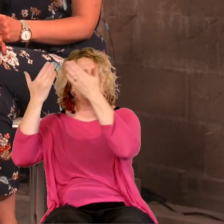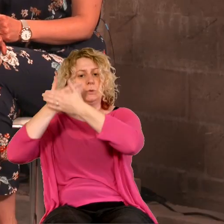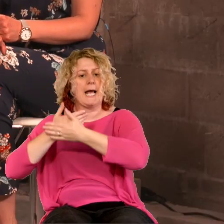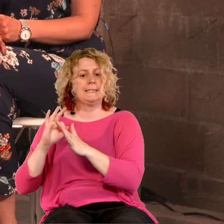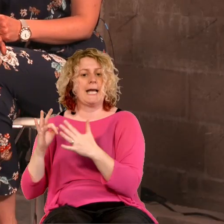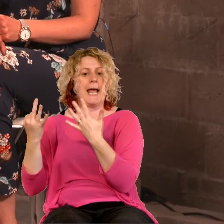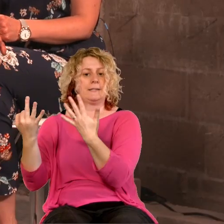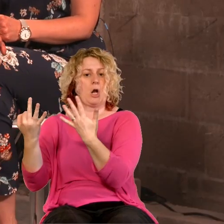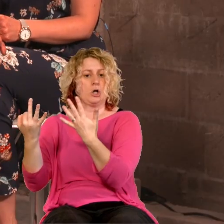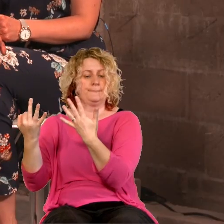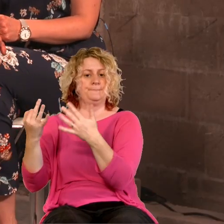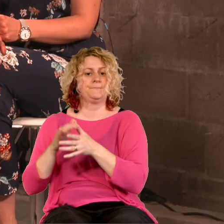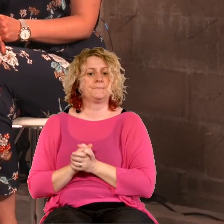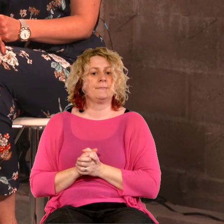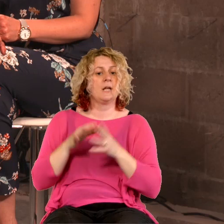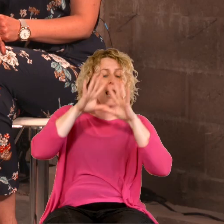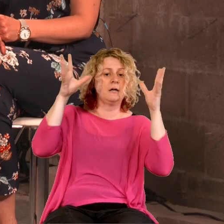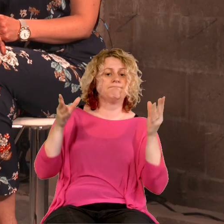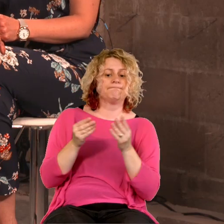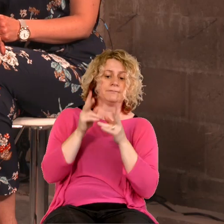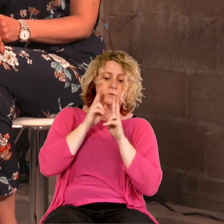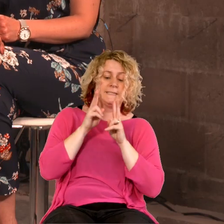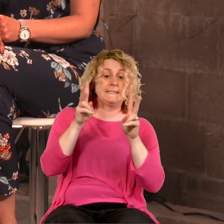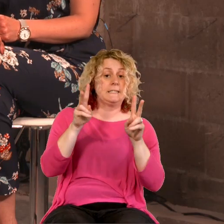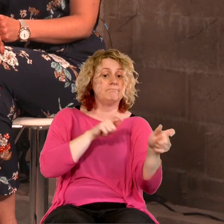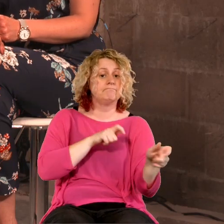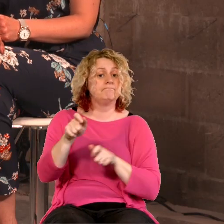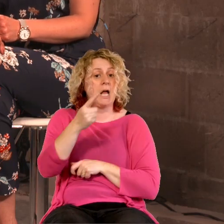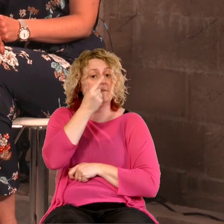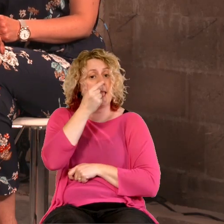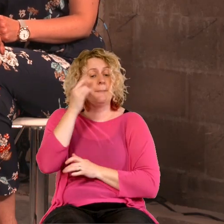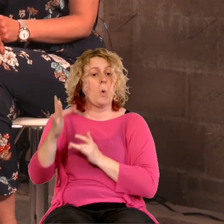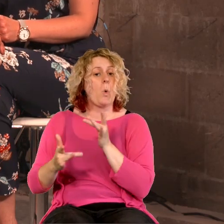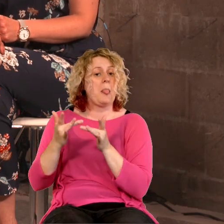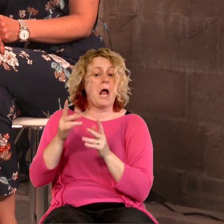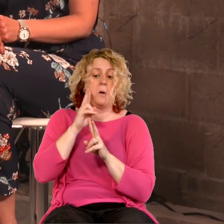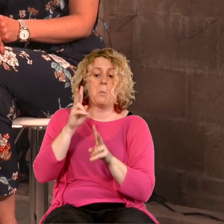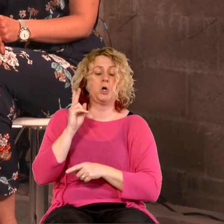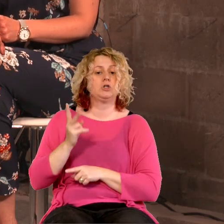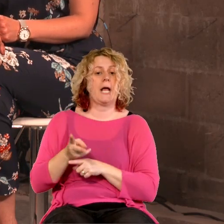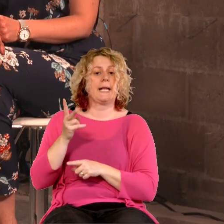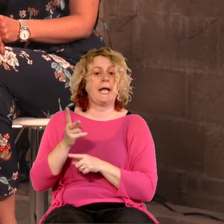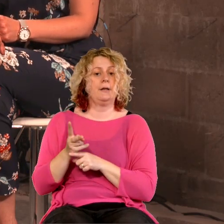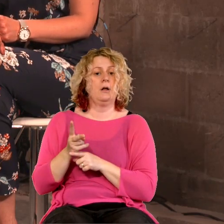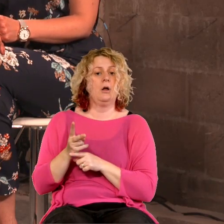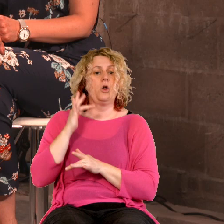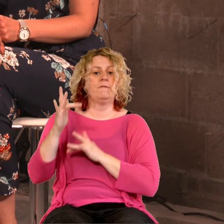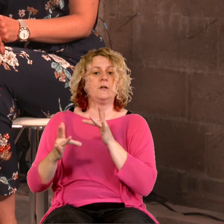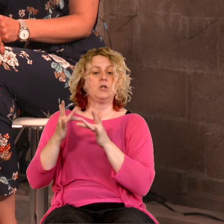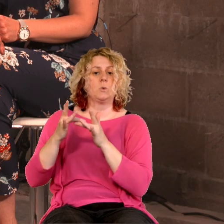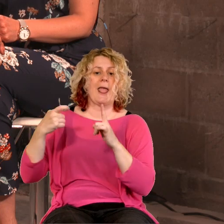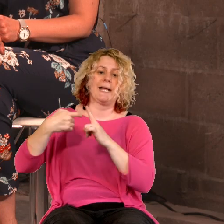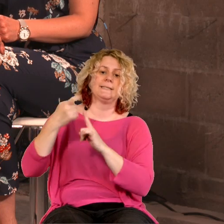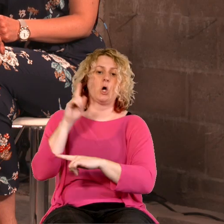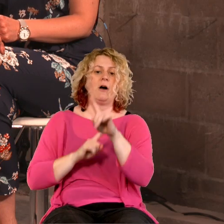forget that everything that you've seen and heard this week is available online for you to watch again. Go to the VKC website to check that out.